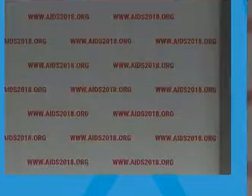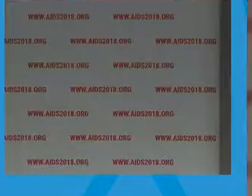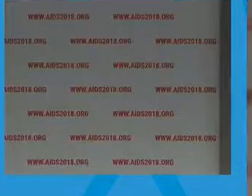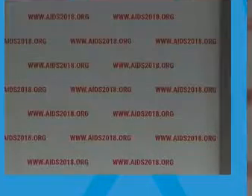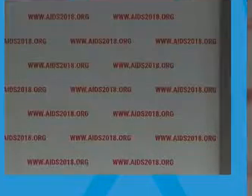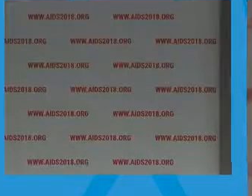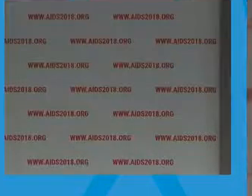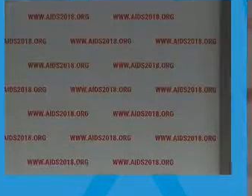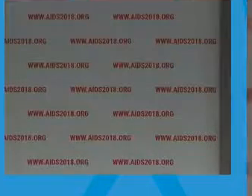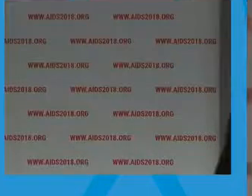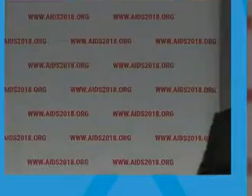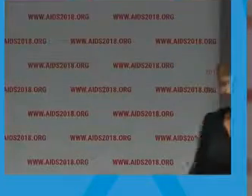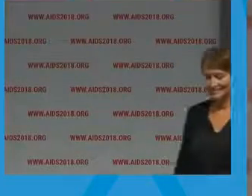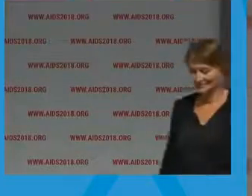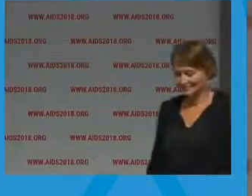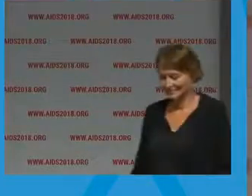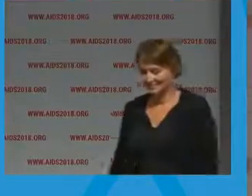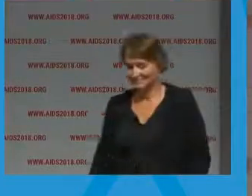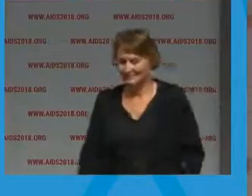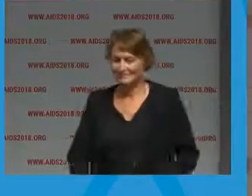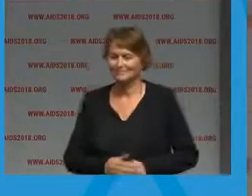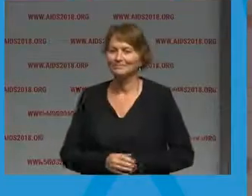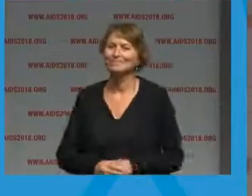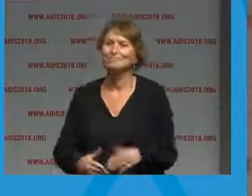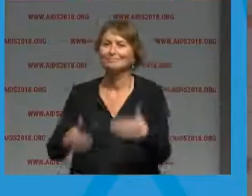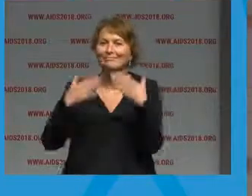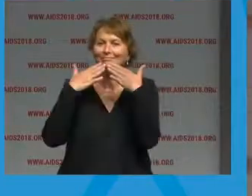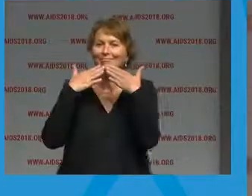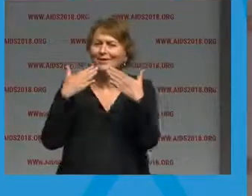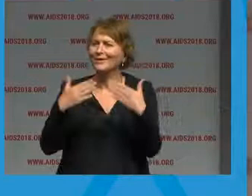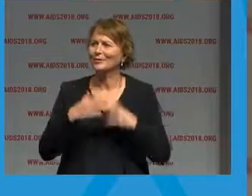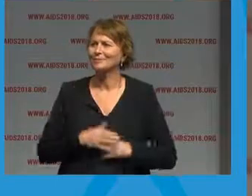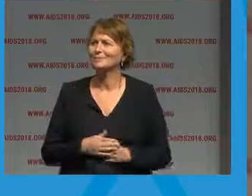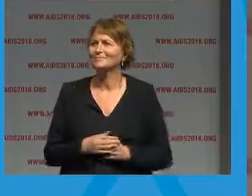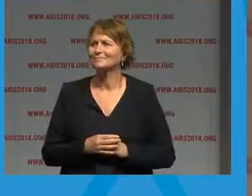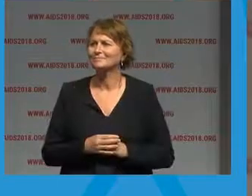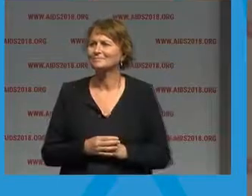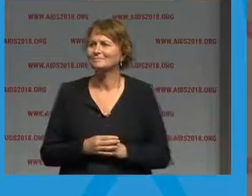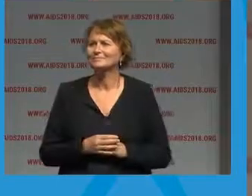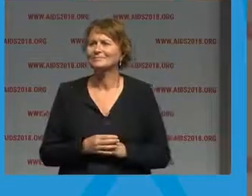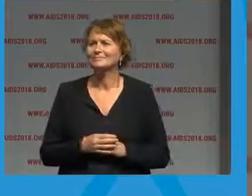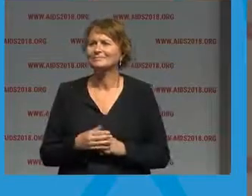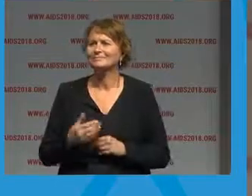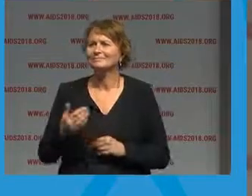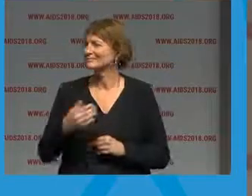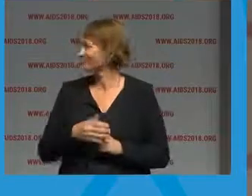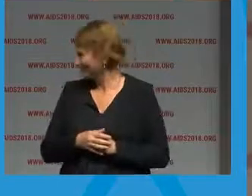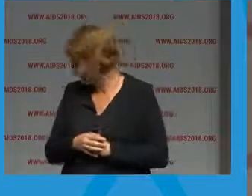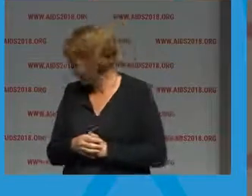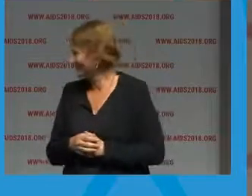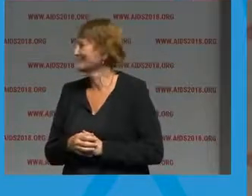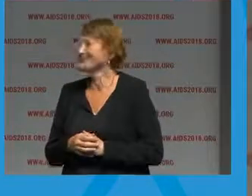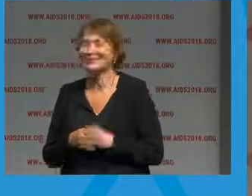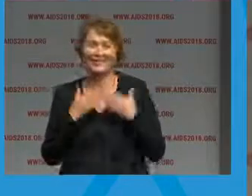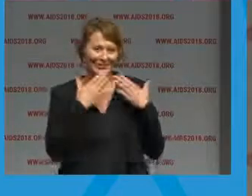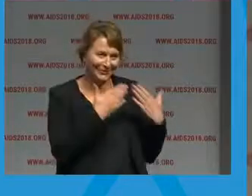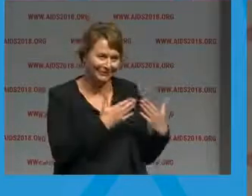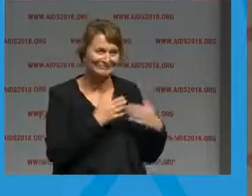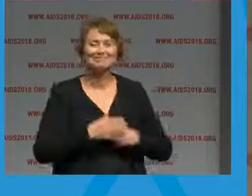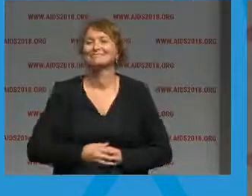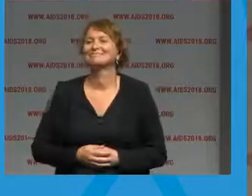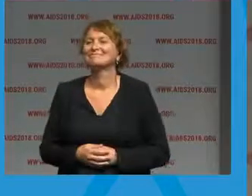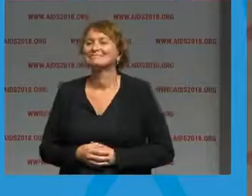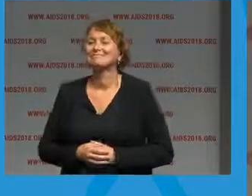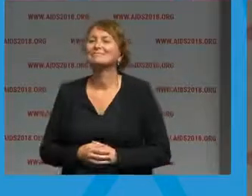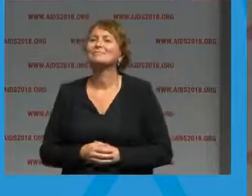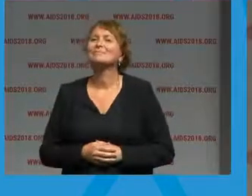Thank you. We had a conference call, as one does, by the way, thank you. We had a